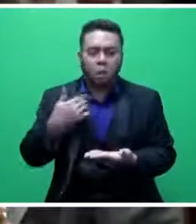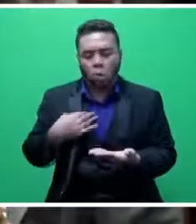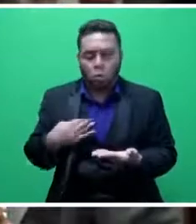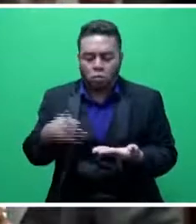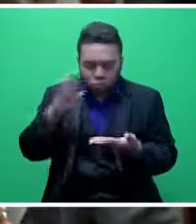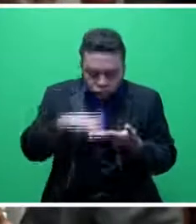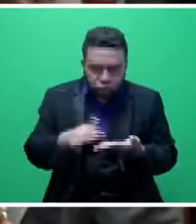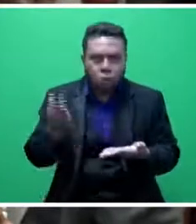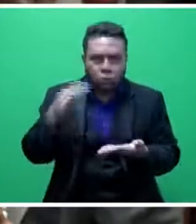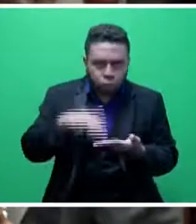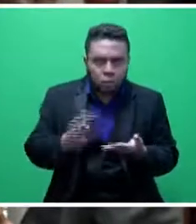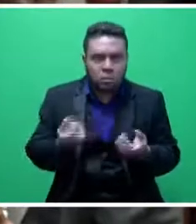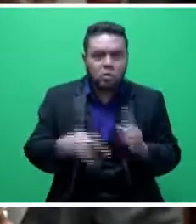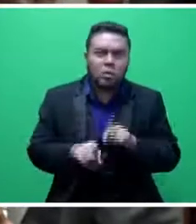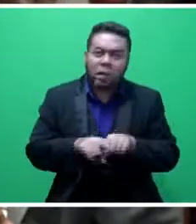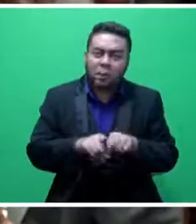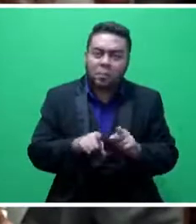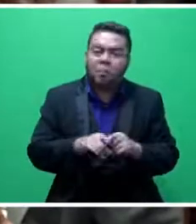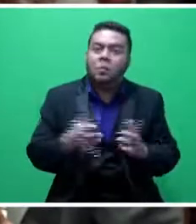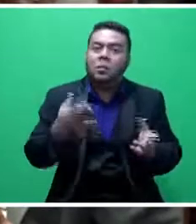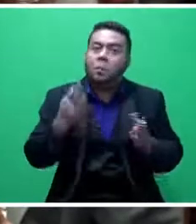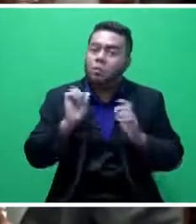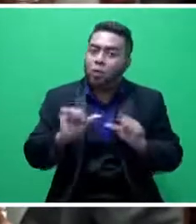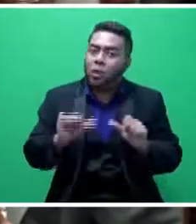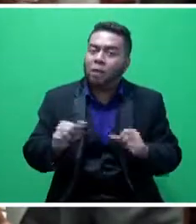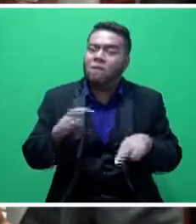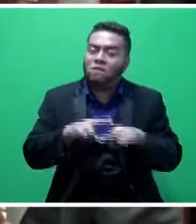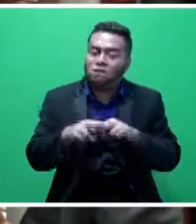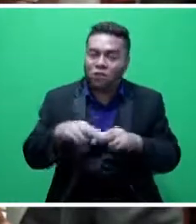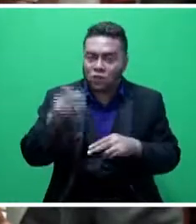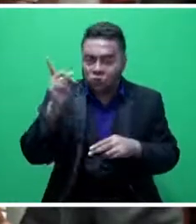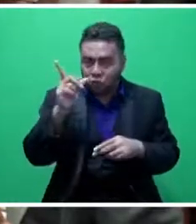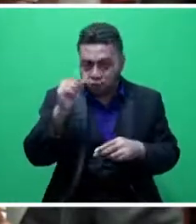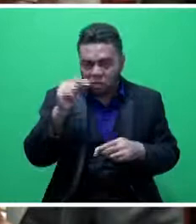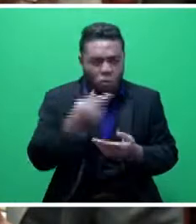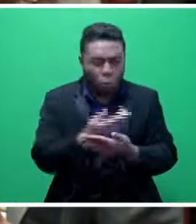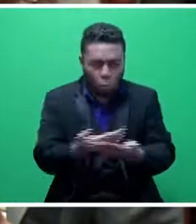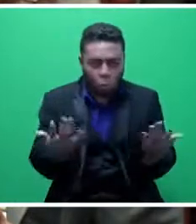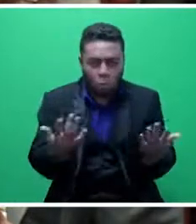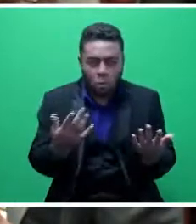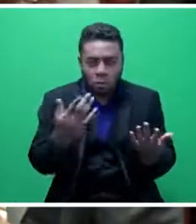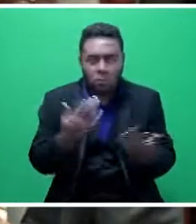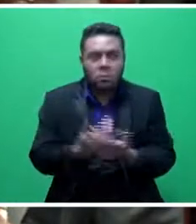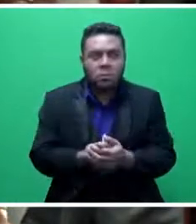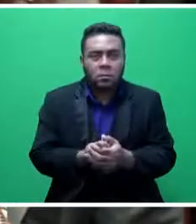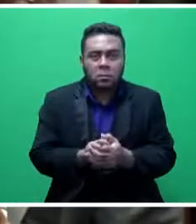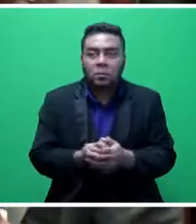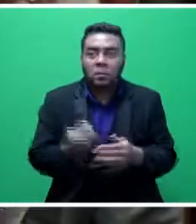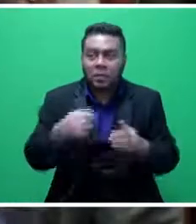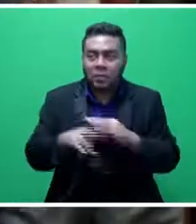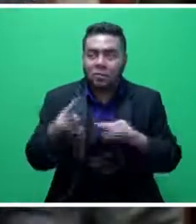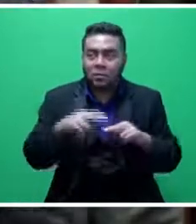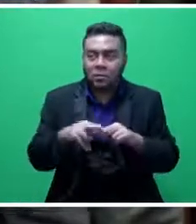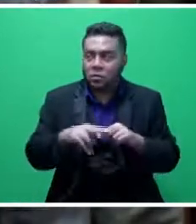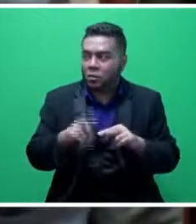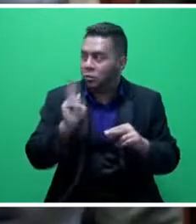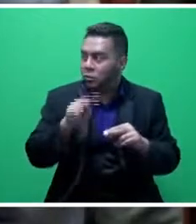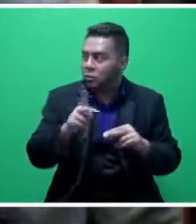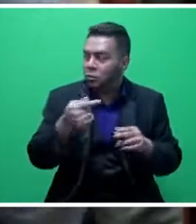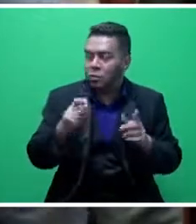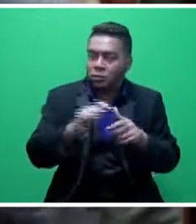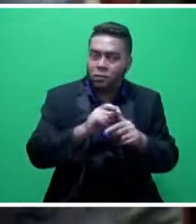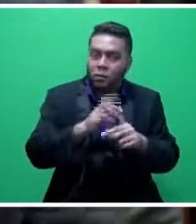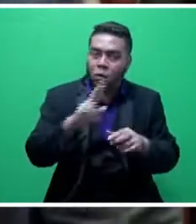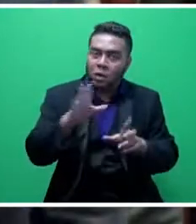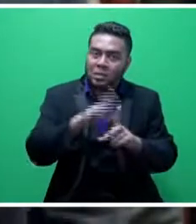line items to protect Fijian industries of development of various industries in Fiji. So if you look at, for example, Mr. Speaker,